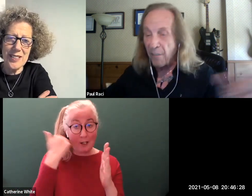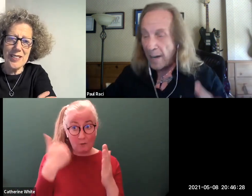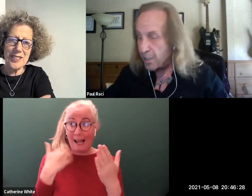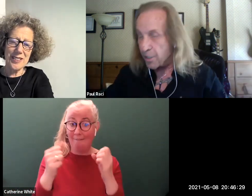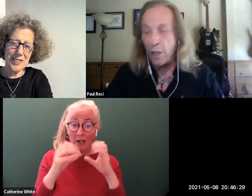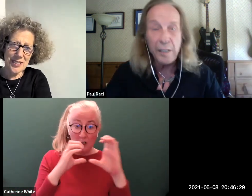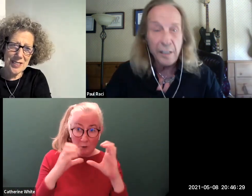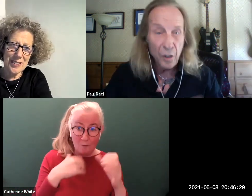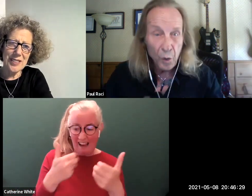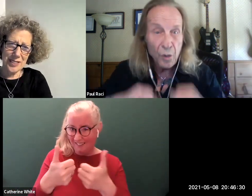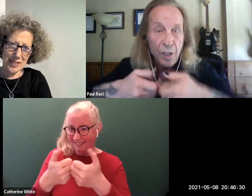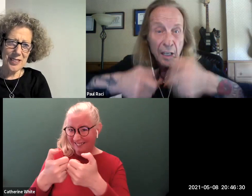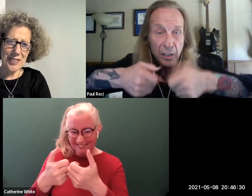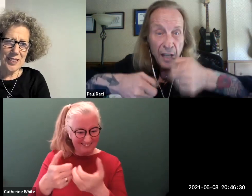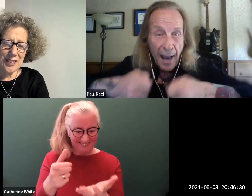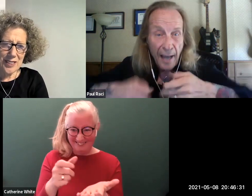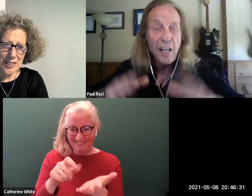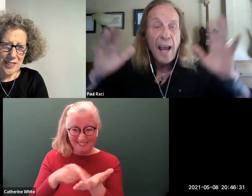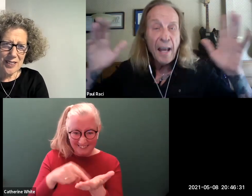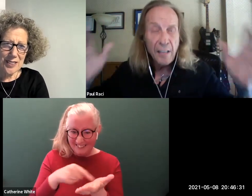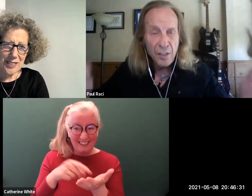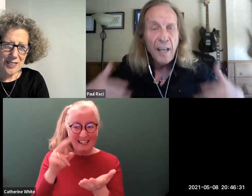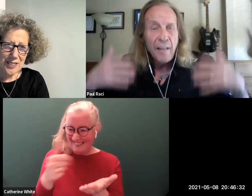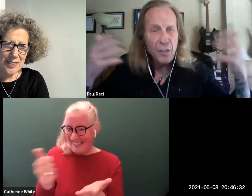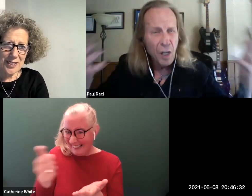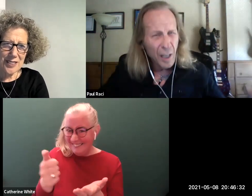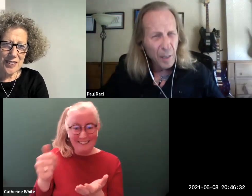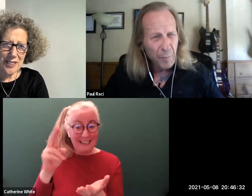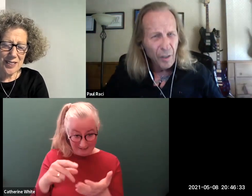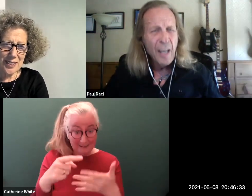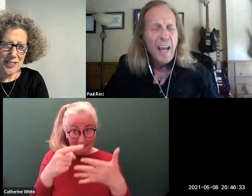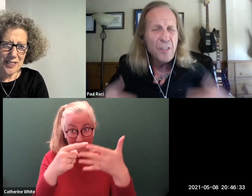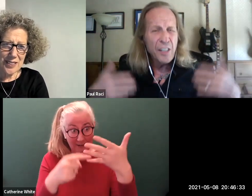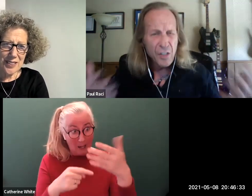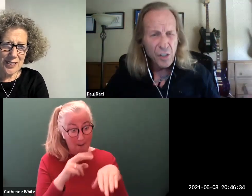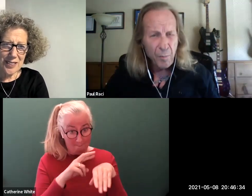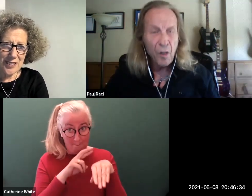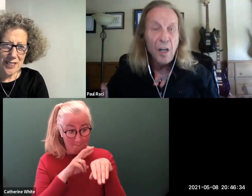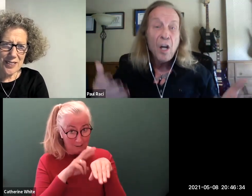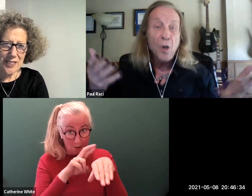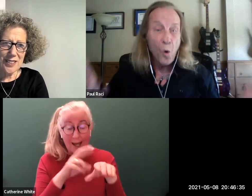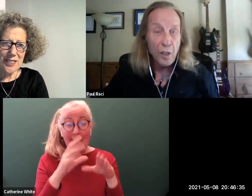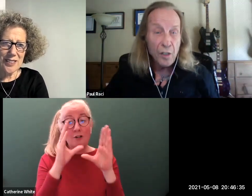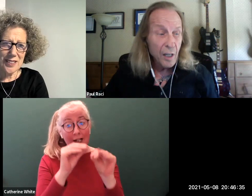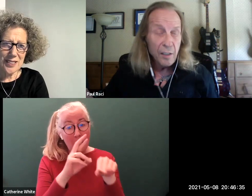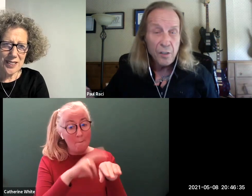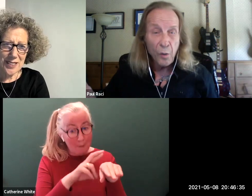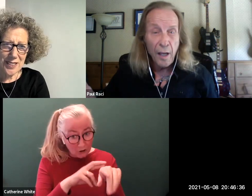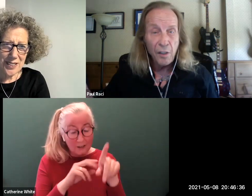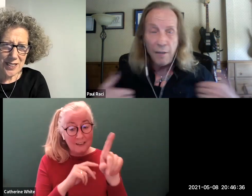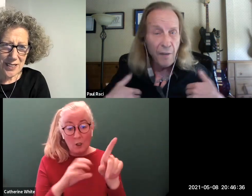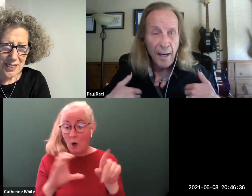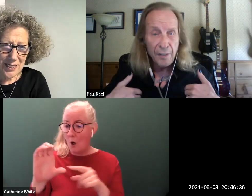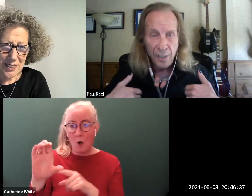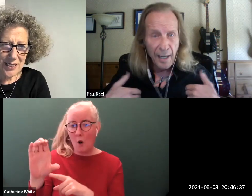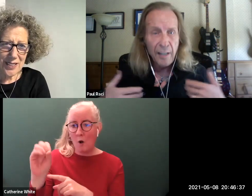have devices that we can use to text, and yes, that's all a lot better. Education is better. Codas don't have the